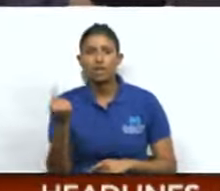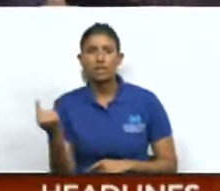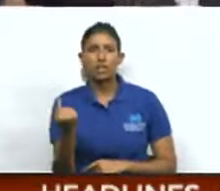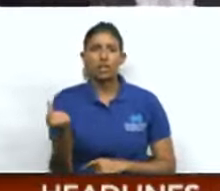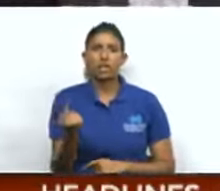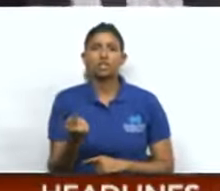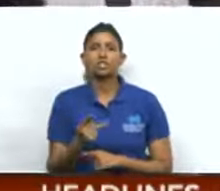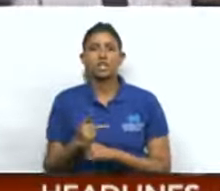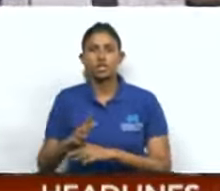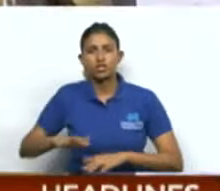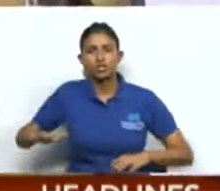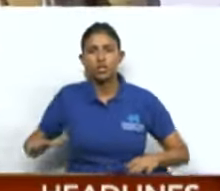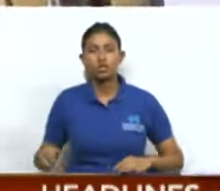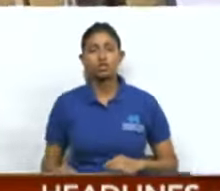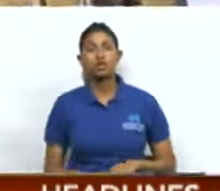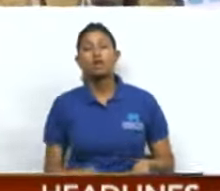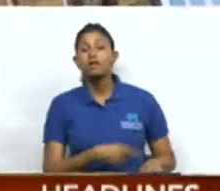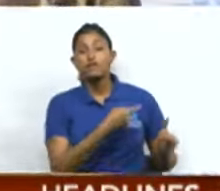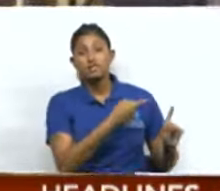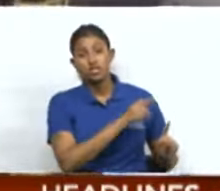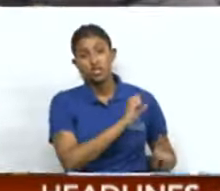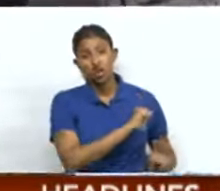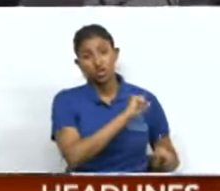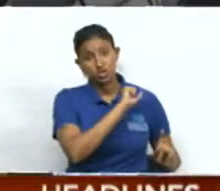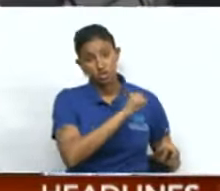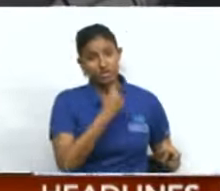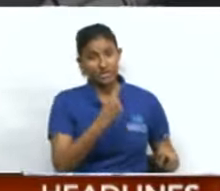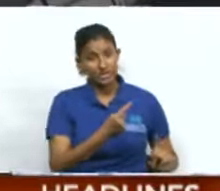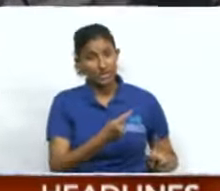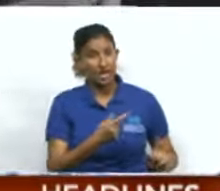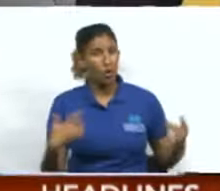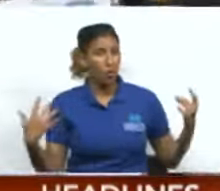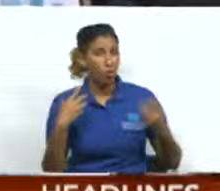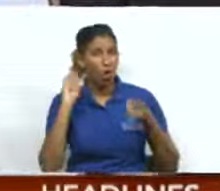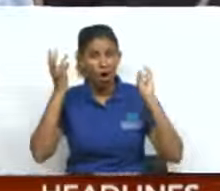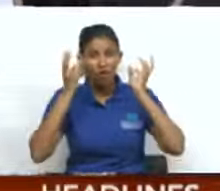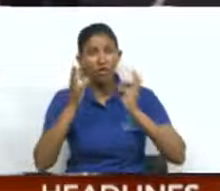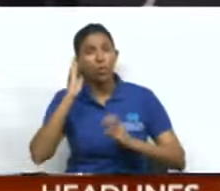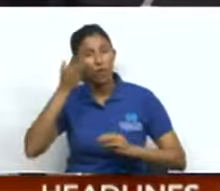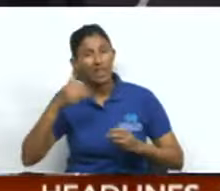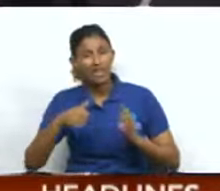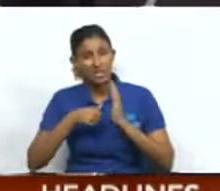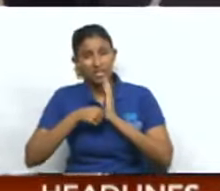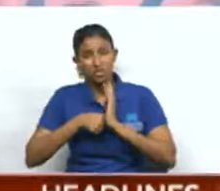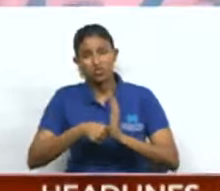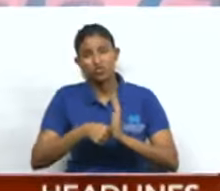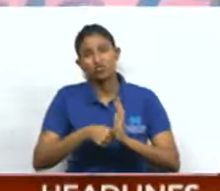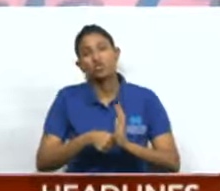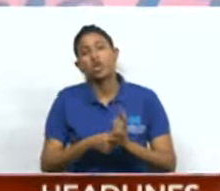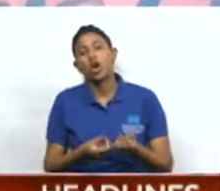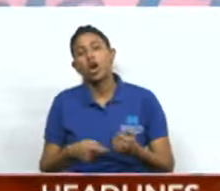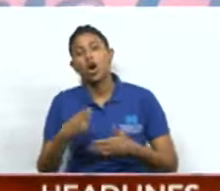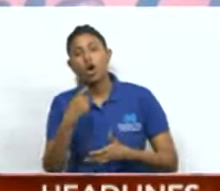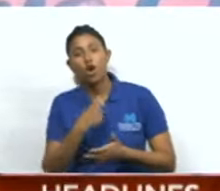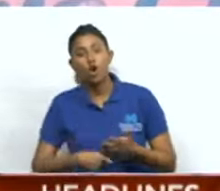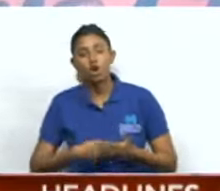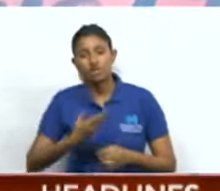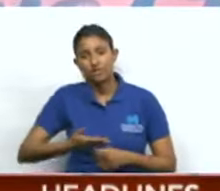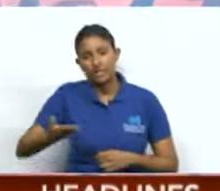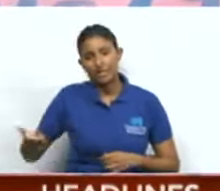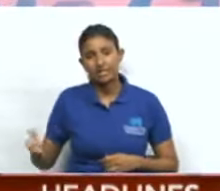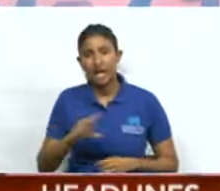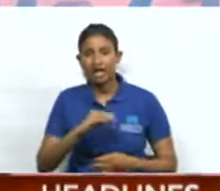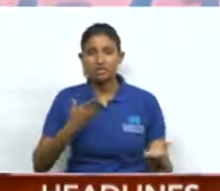resident Sharma Suknanan fears that the increase will affect the costs of goods and services. The business